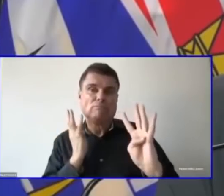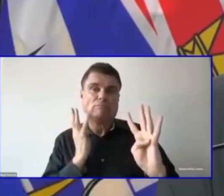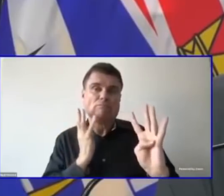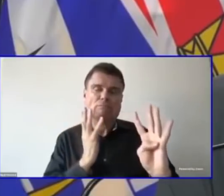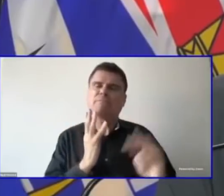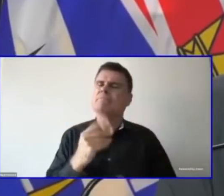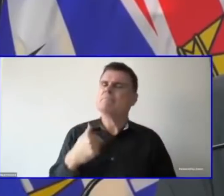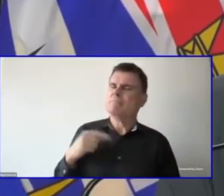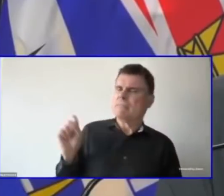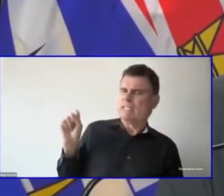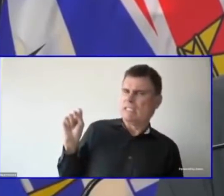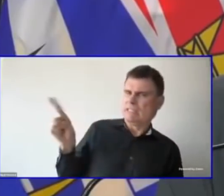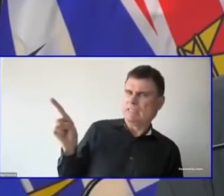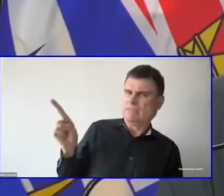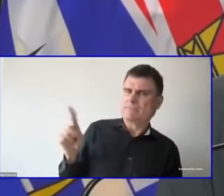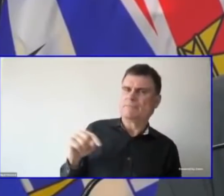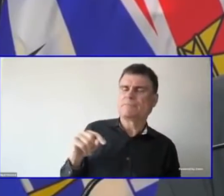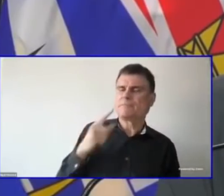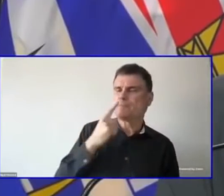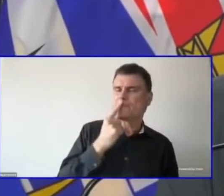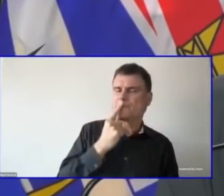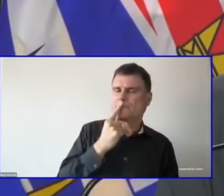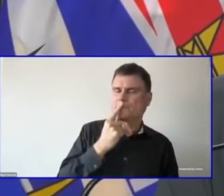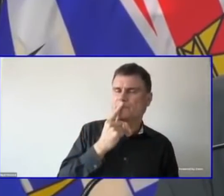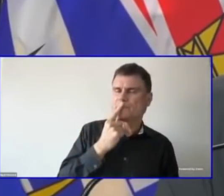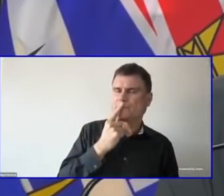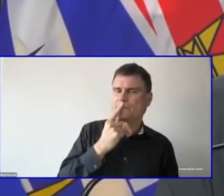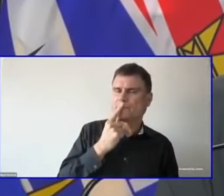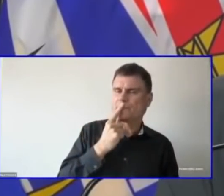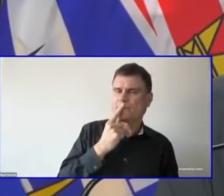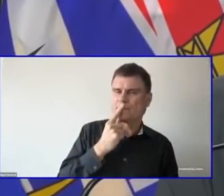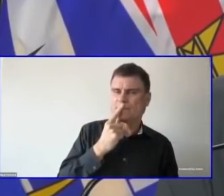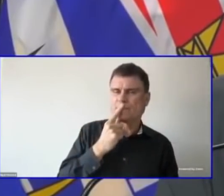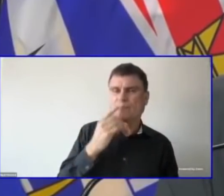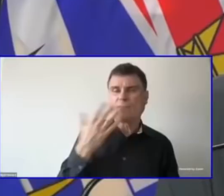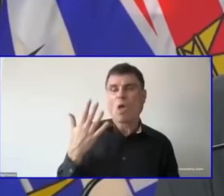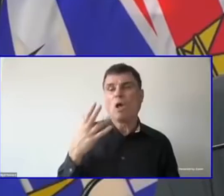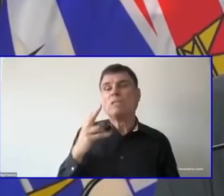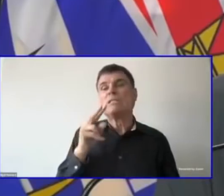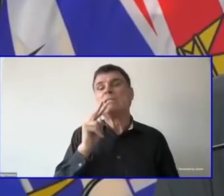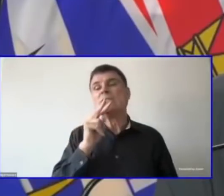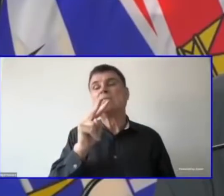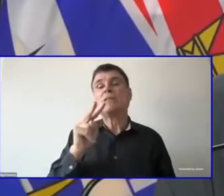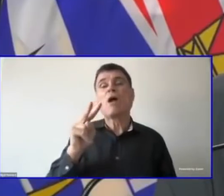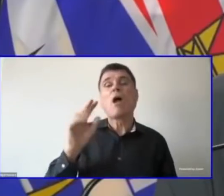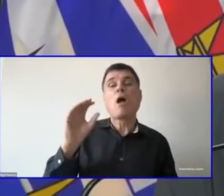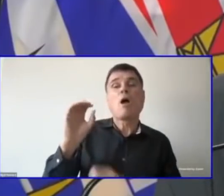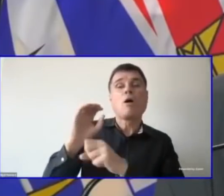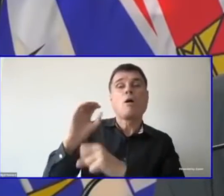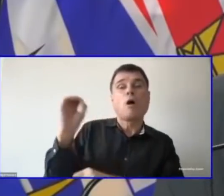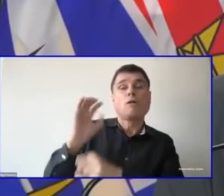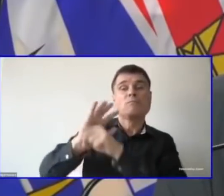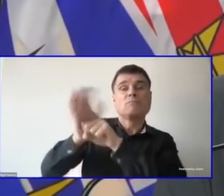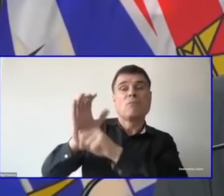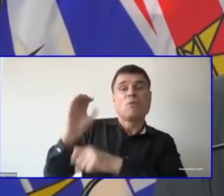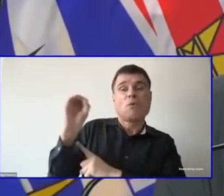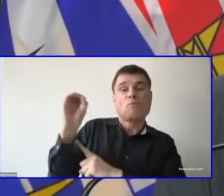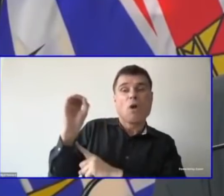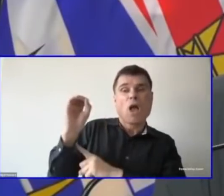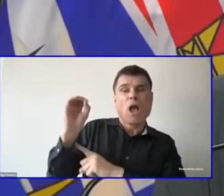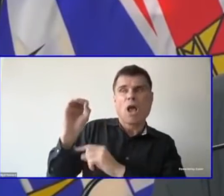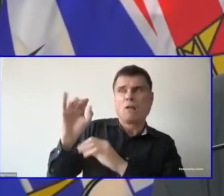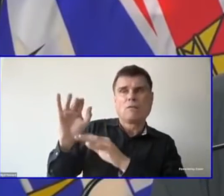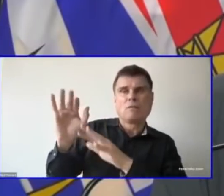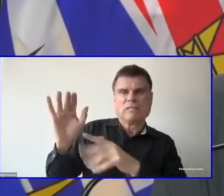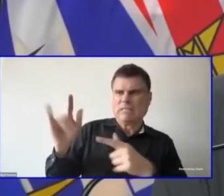for you is, how is it that we're in this situation, given we had at least a couple of weeks of lead time to prepare, and